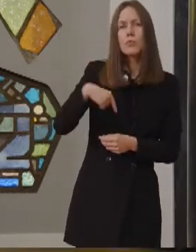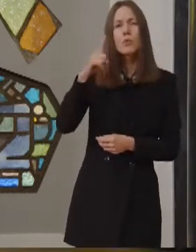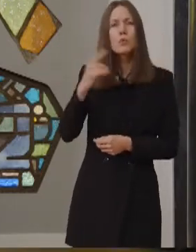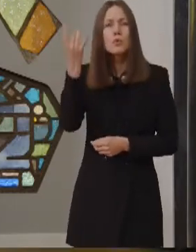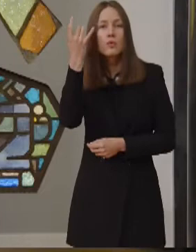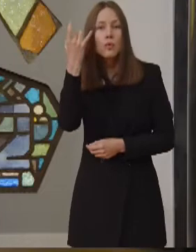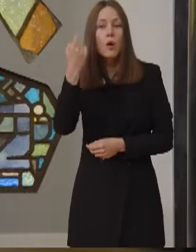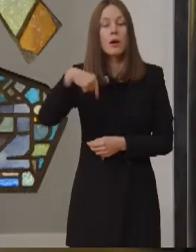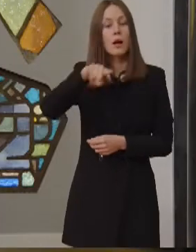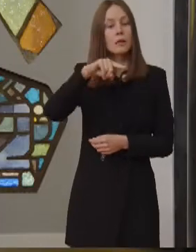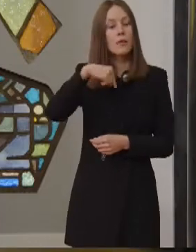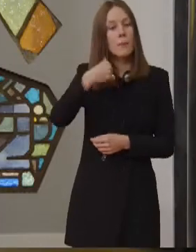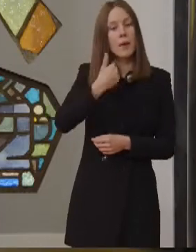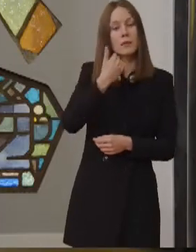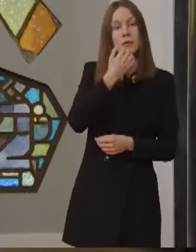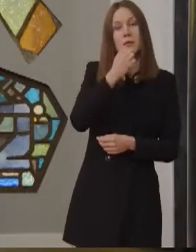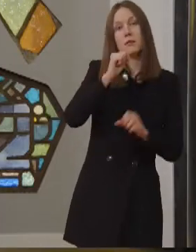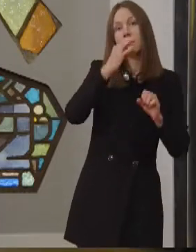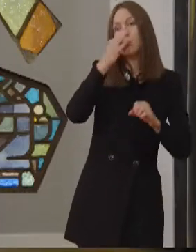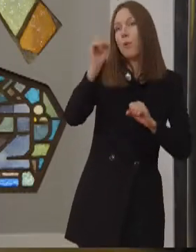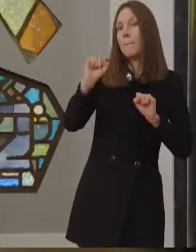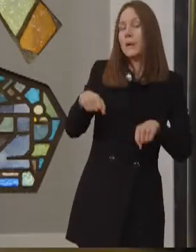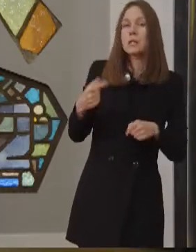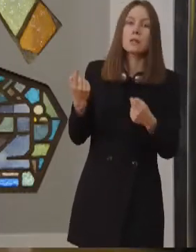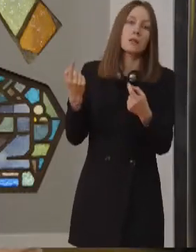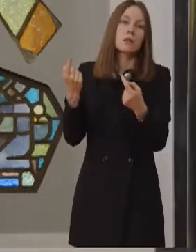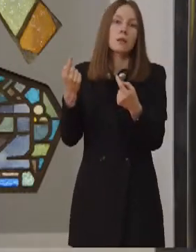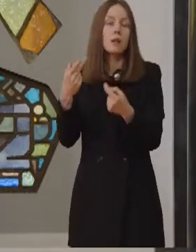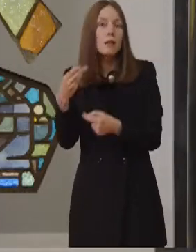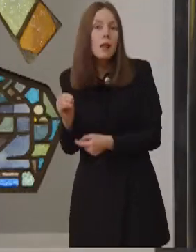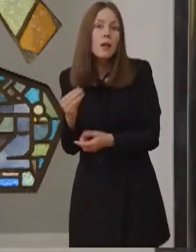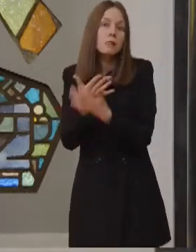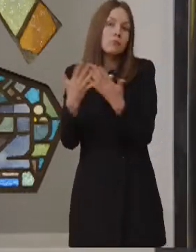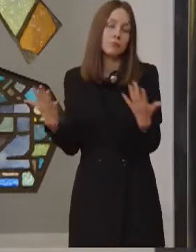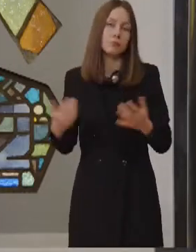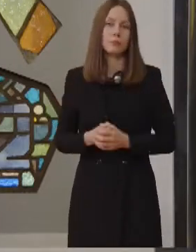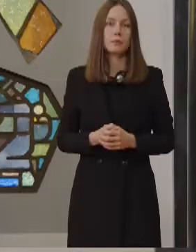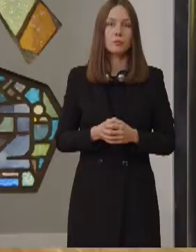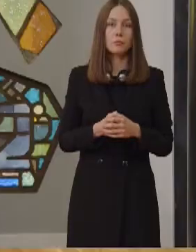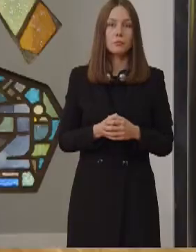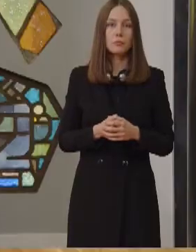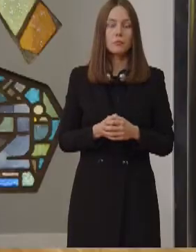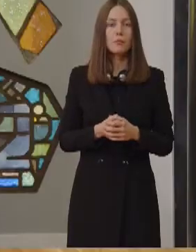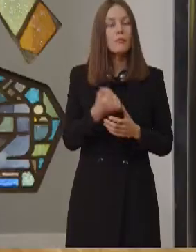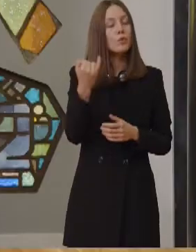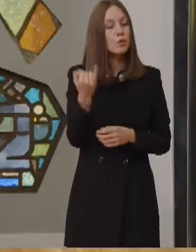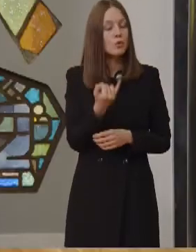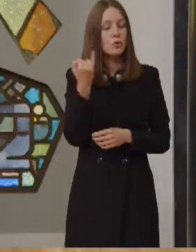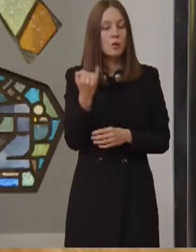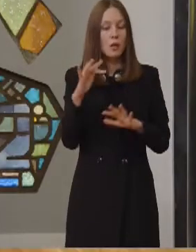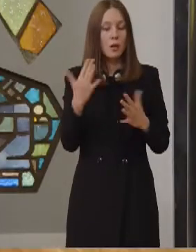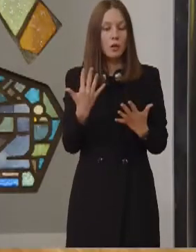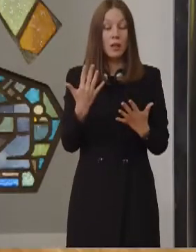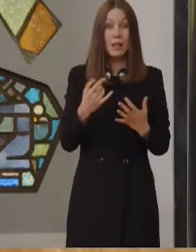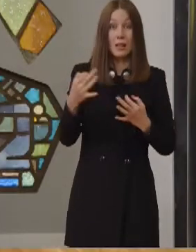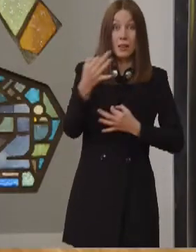be recognized as a family. So I simply wanted to hear your opinion. It's not about denying the arguments that you put forward. It's